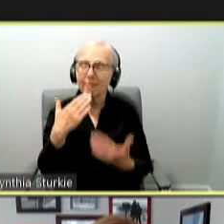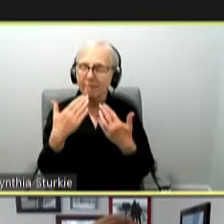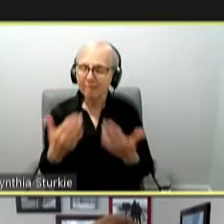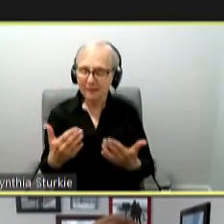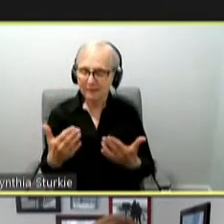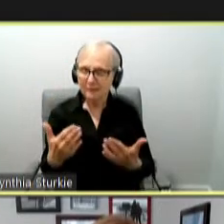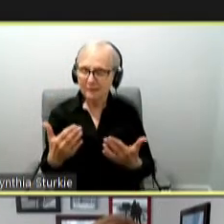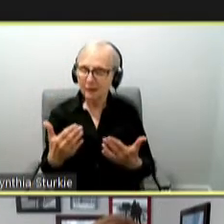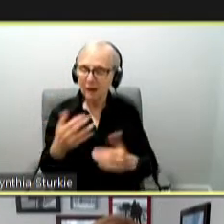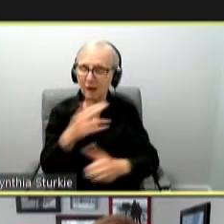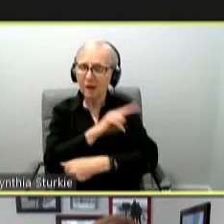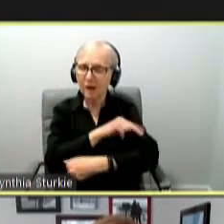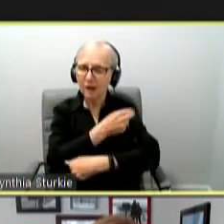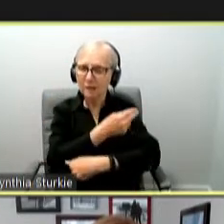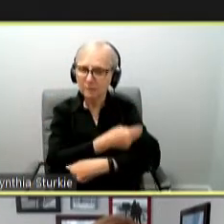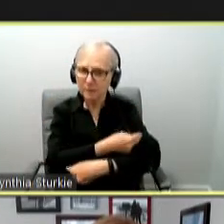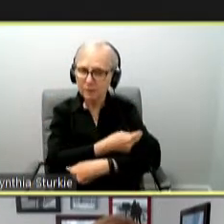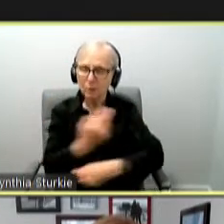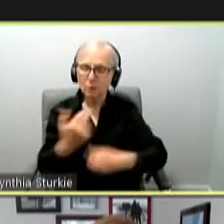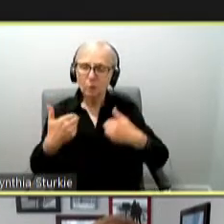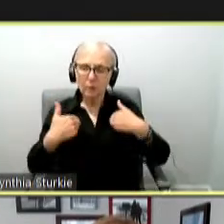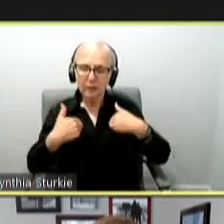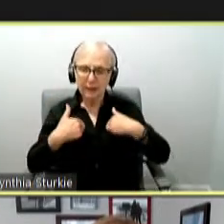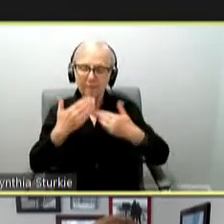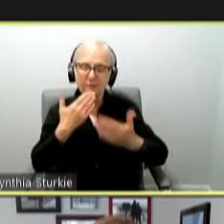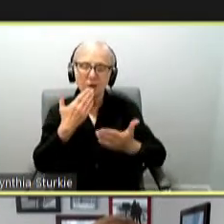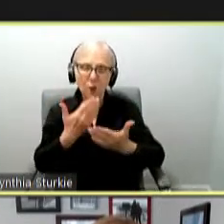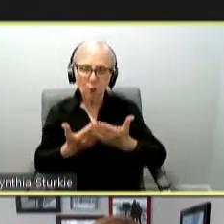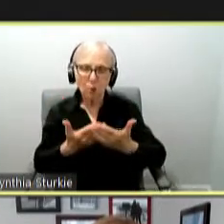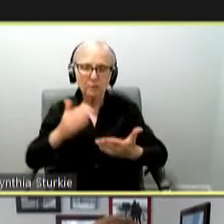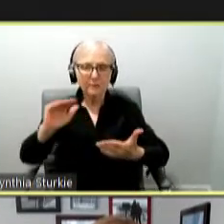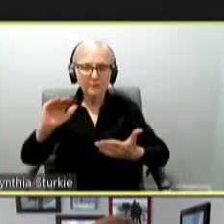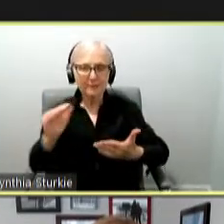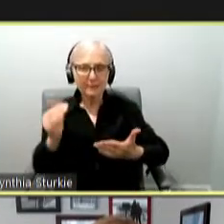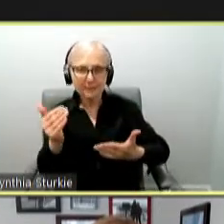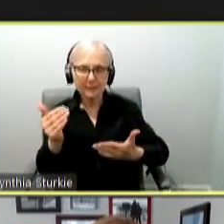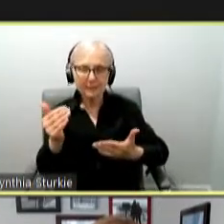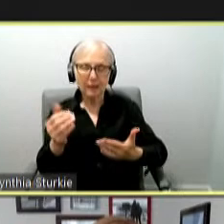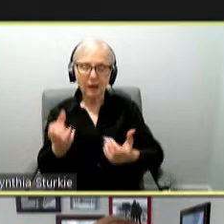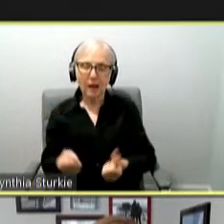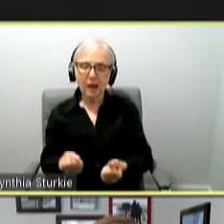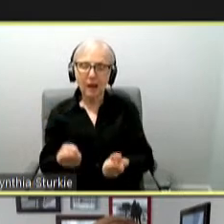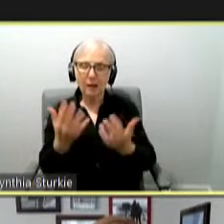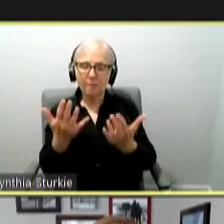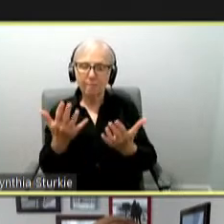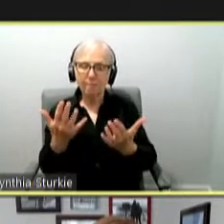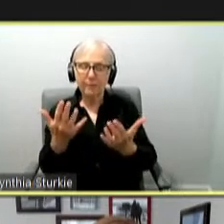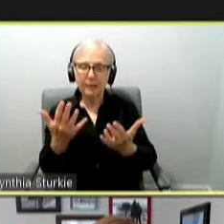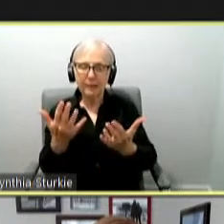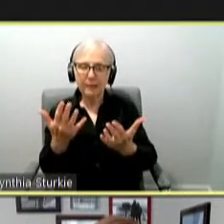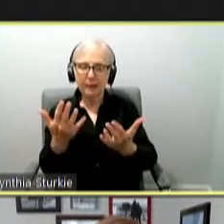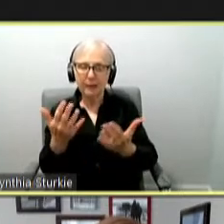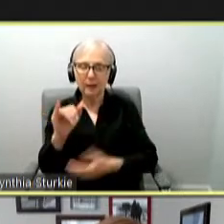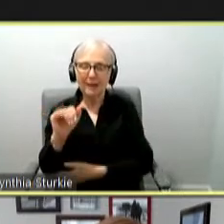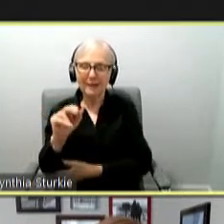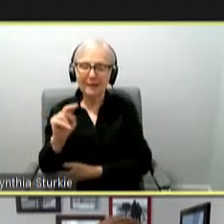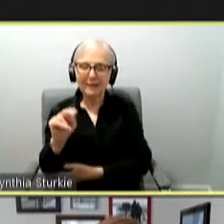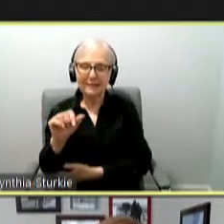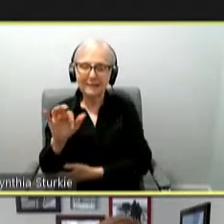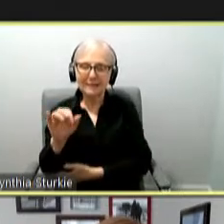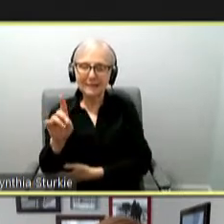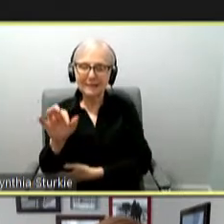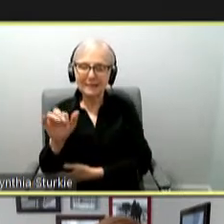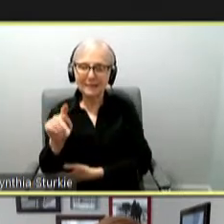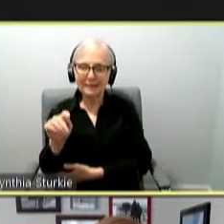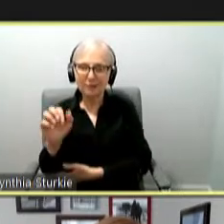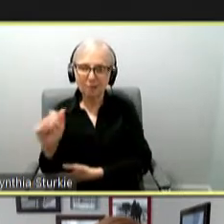I'm wondering on hospitalizations, do we have a good sense of how many of those are incidental and how many of those are actually due